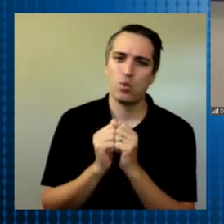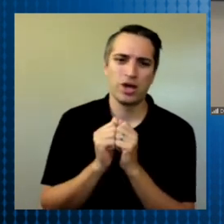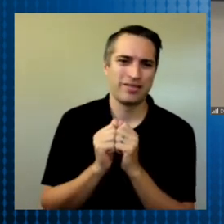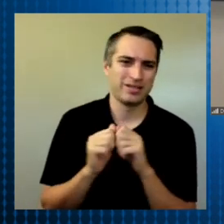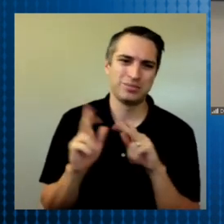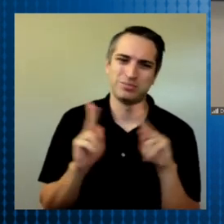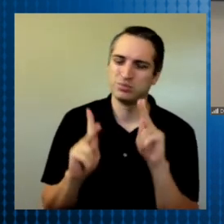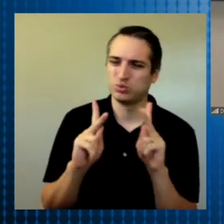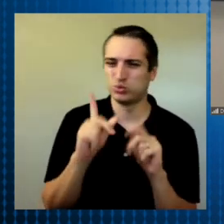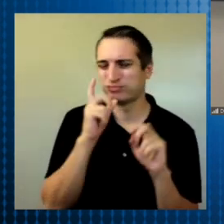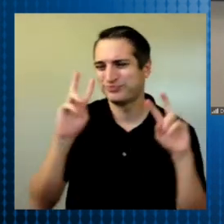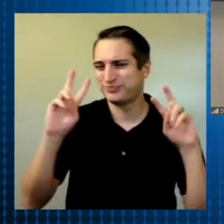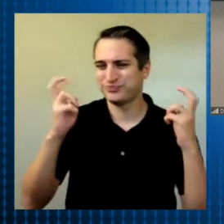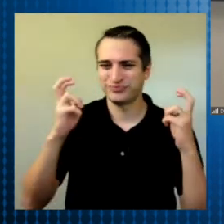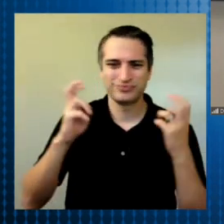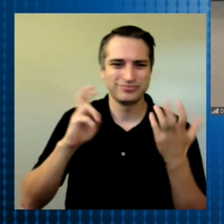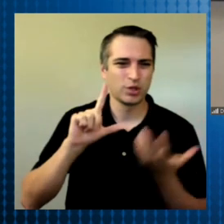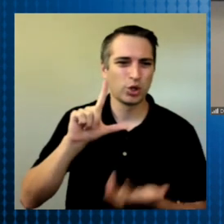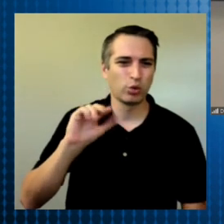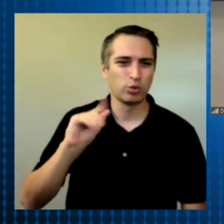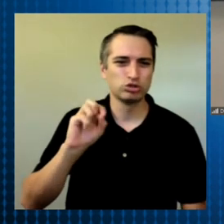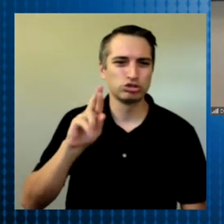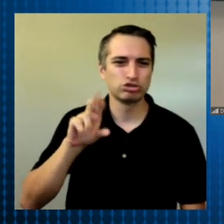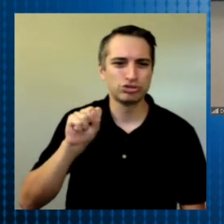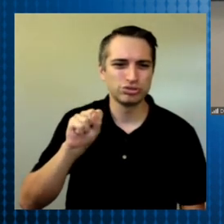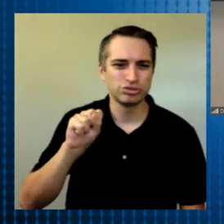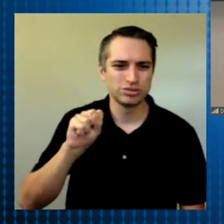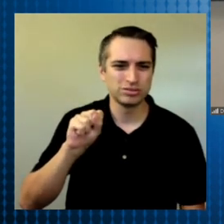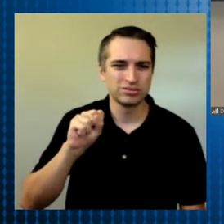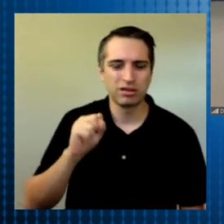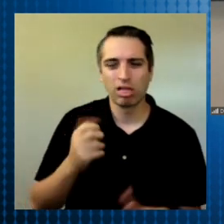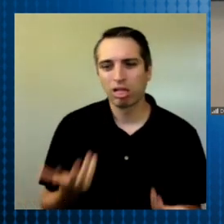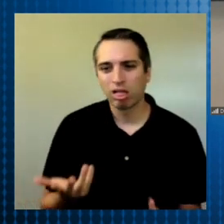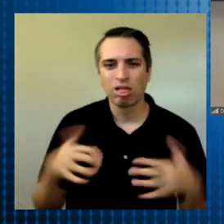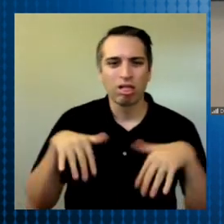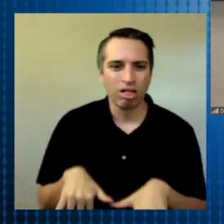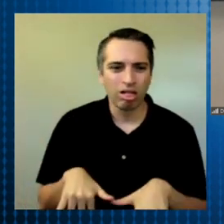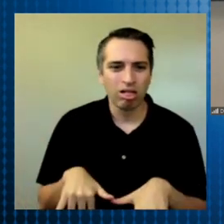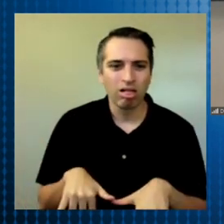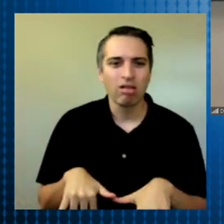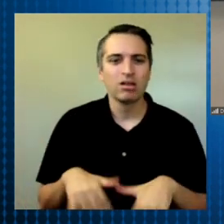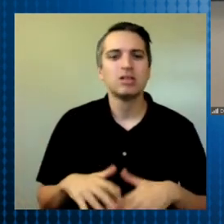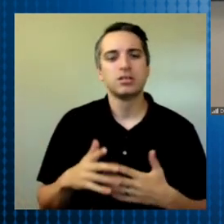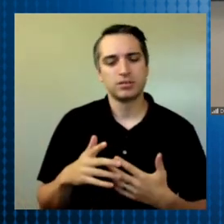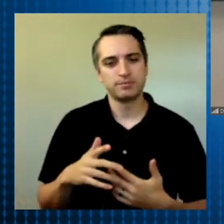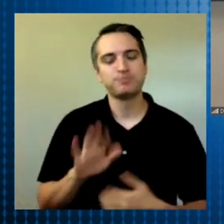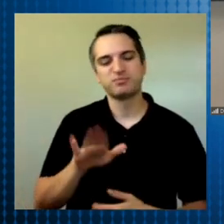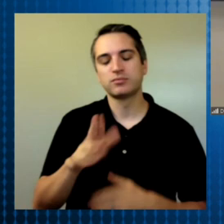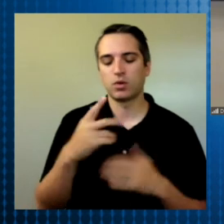for themselves and trying to do something with their life. I'll give you a quick example from my life. I went